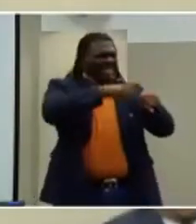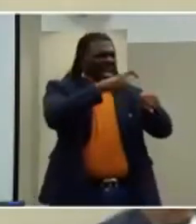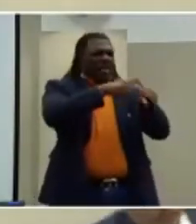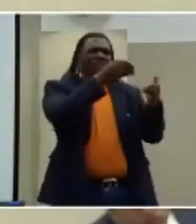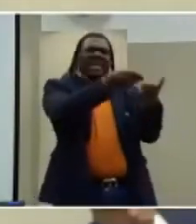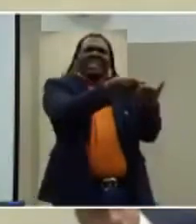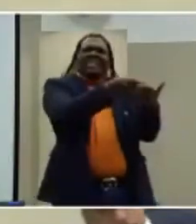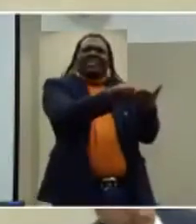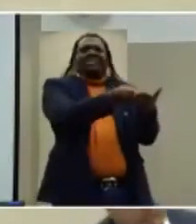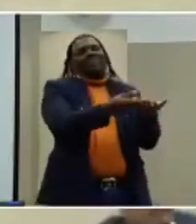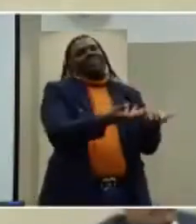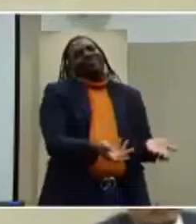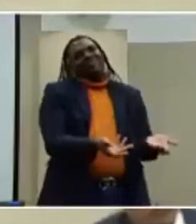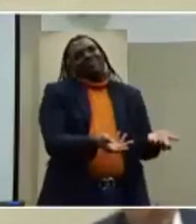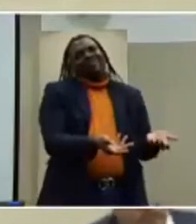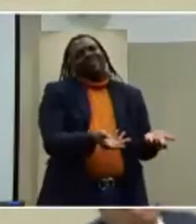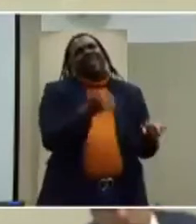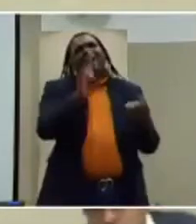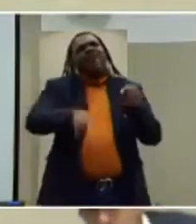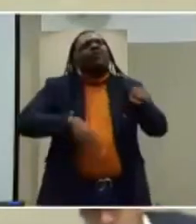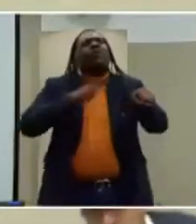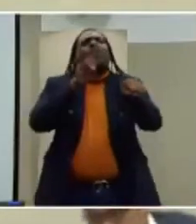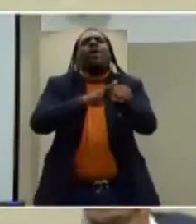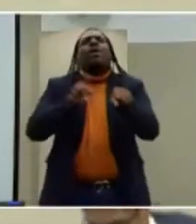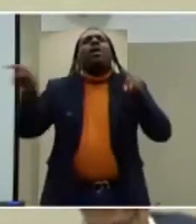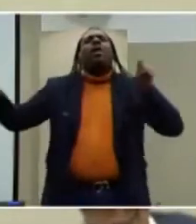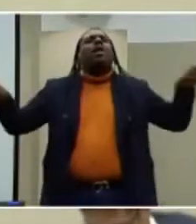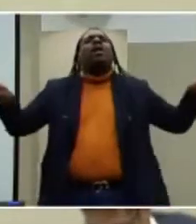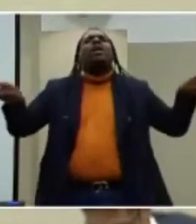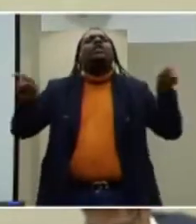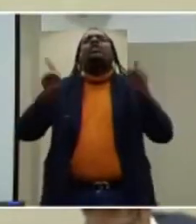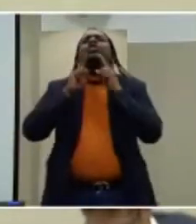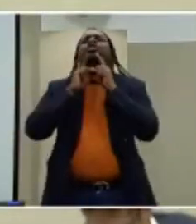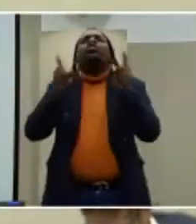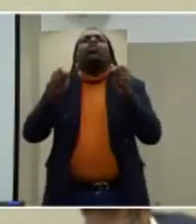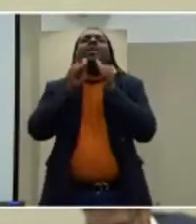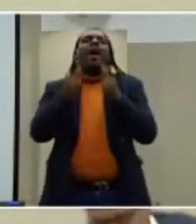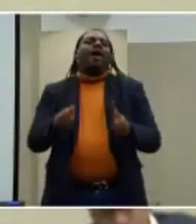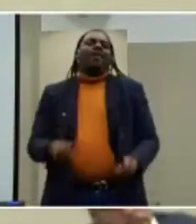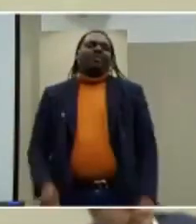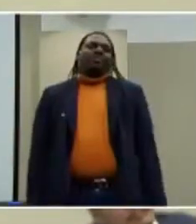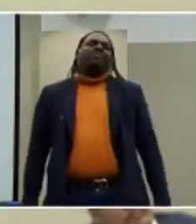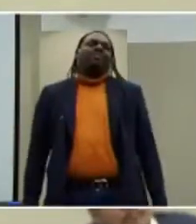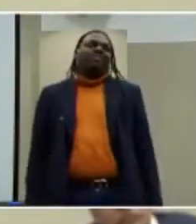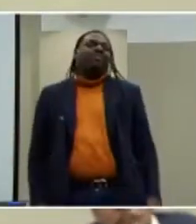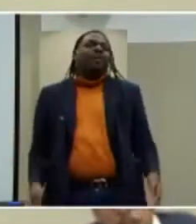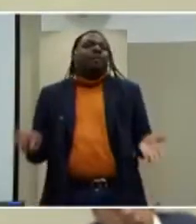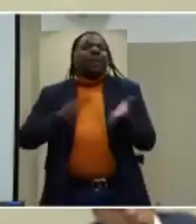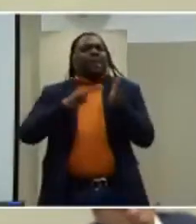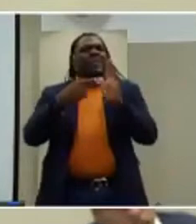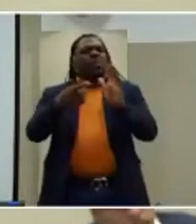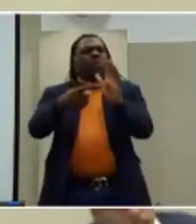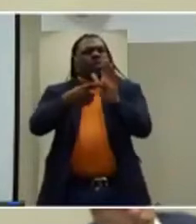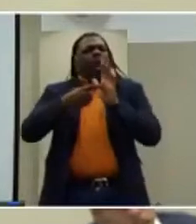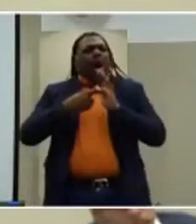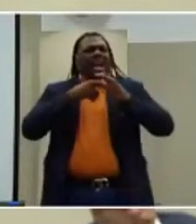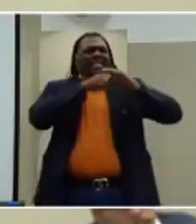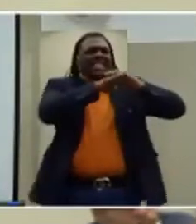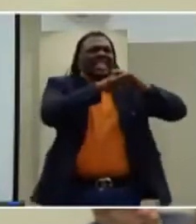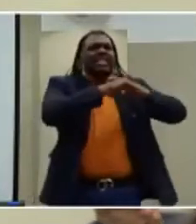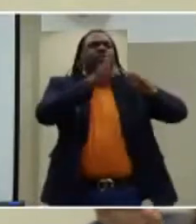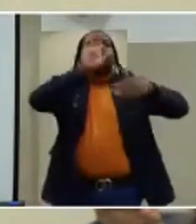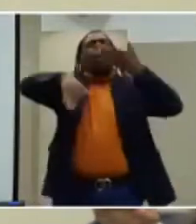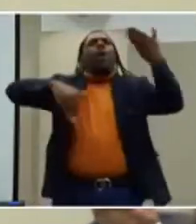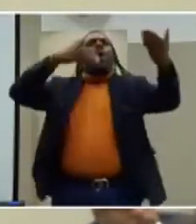money. Of course, neither is true. We need explicit rules requiring access to